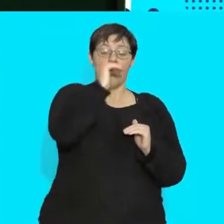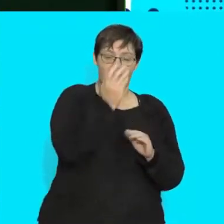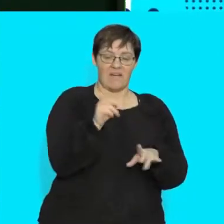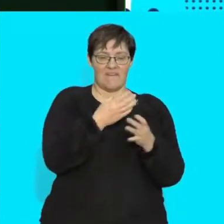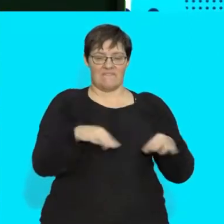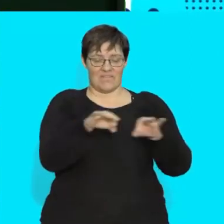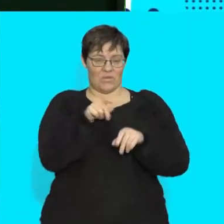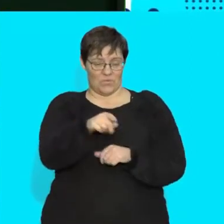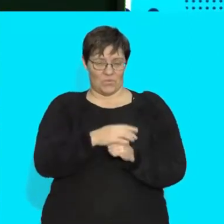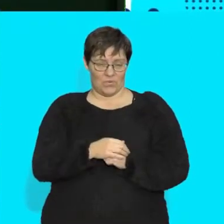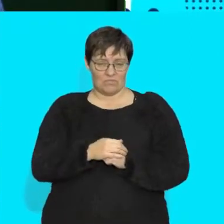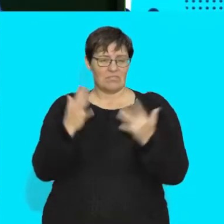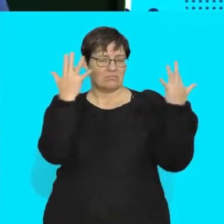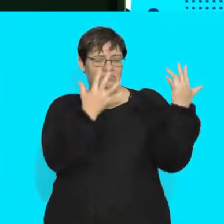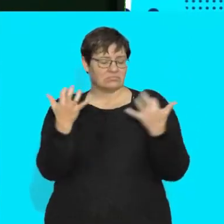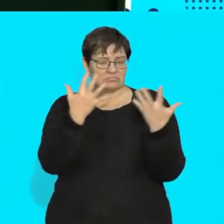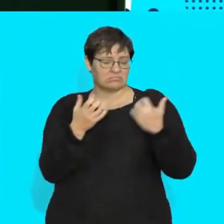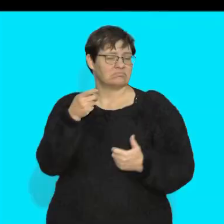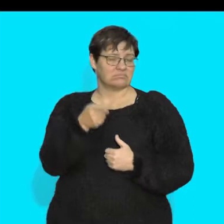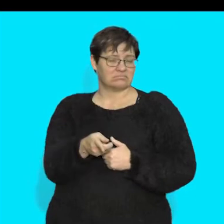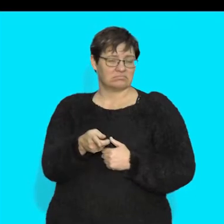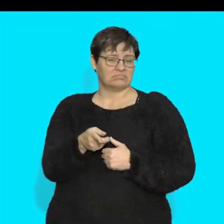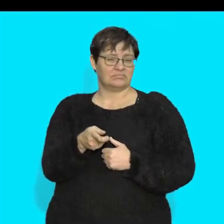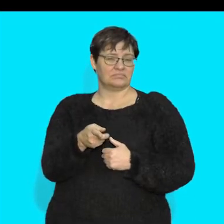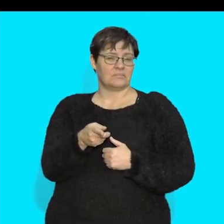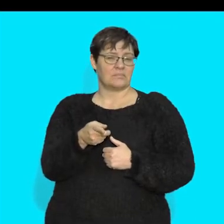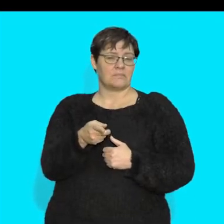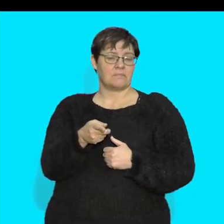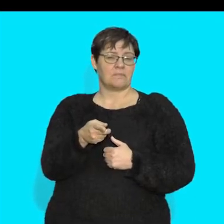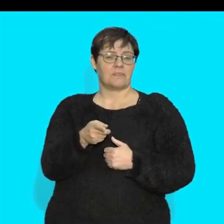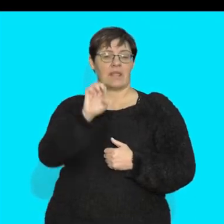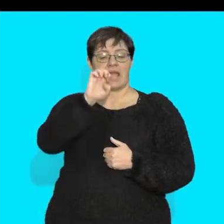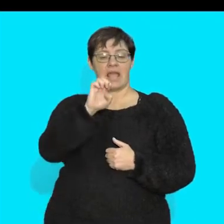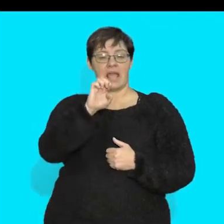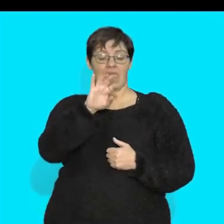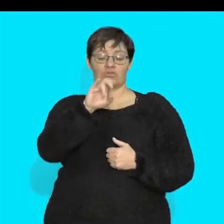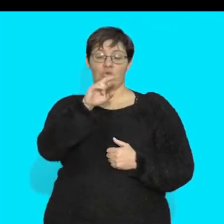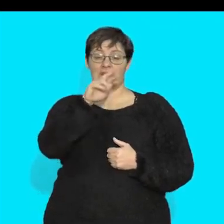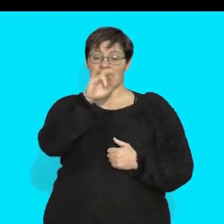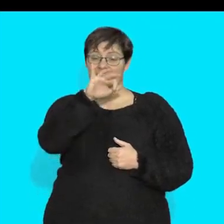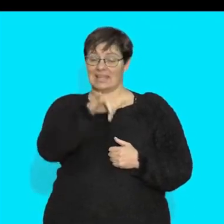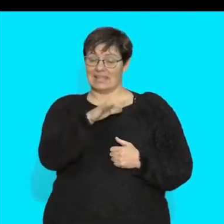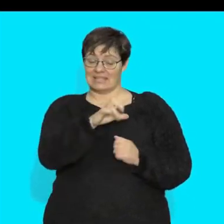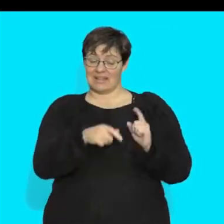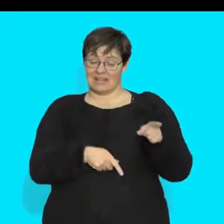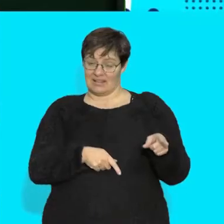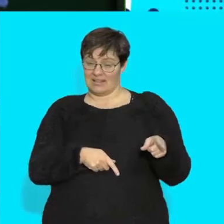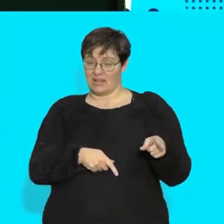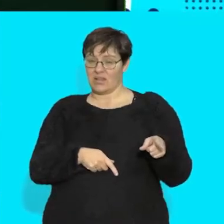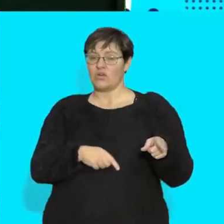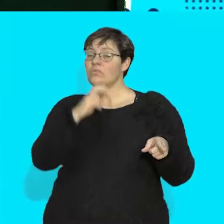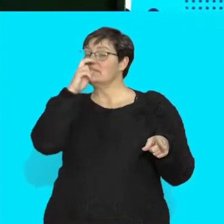of more than this value. If we were to calculate for the electrolytic cell, you'd need